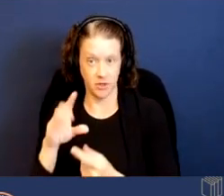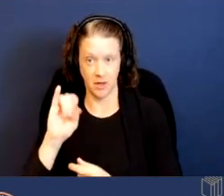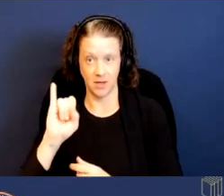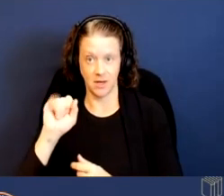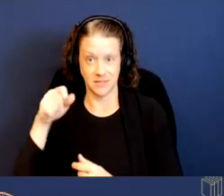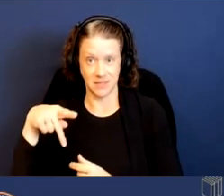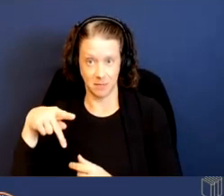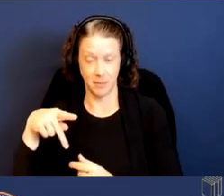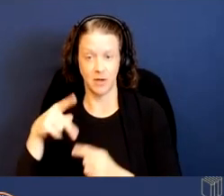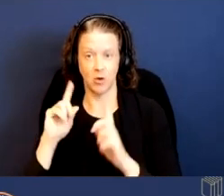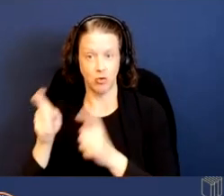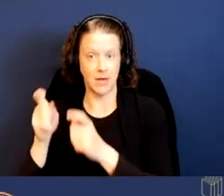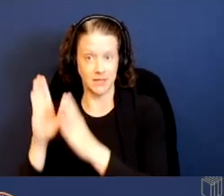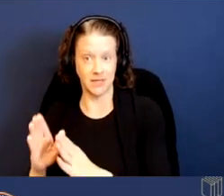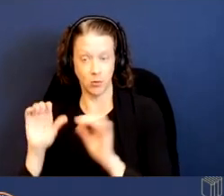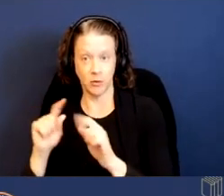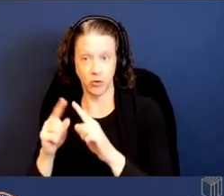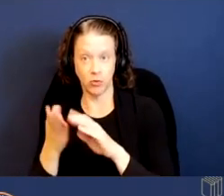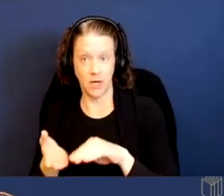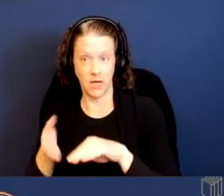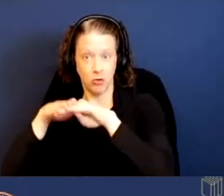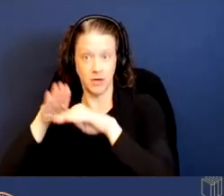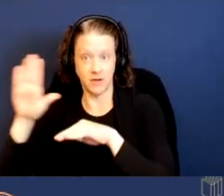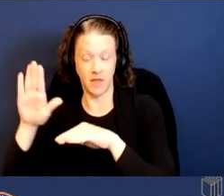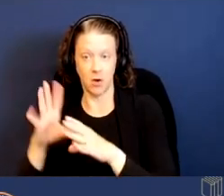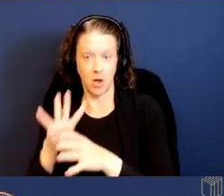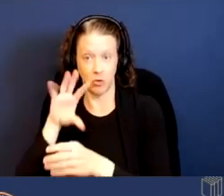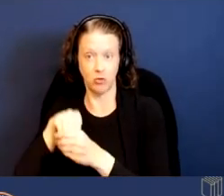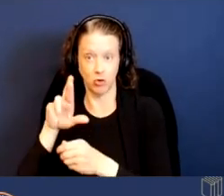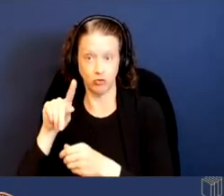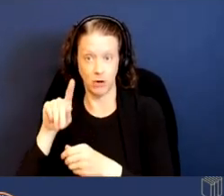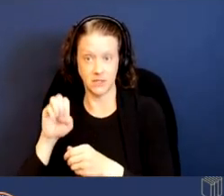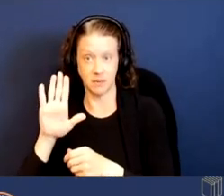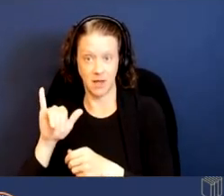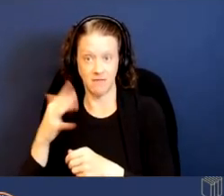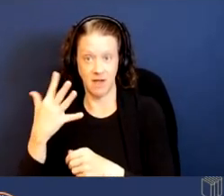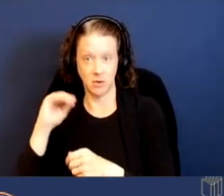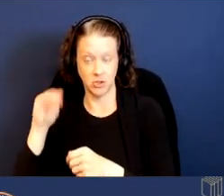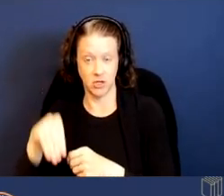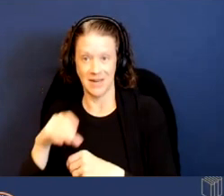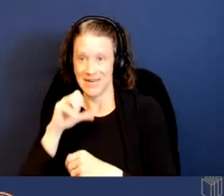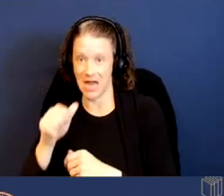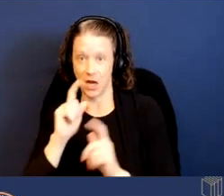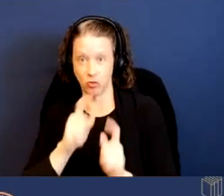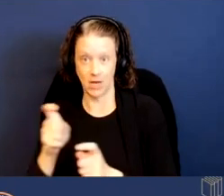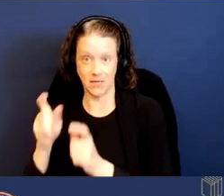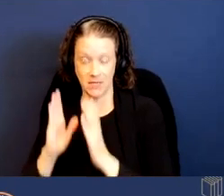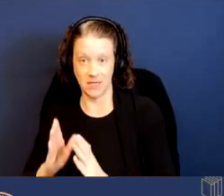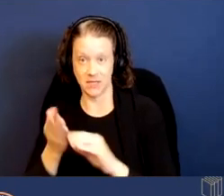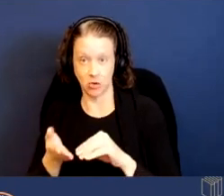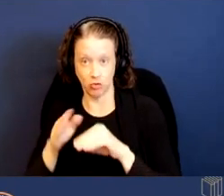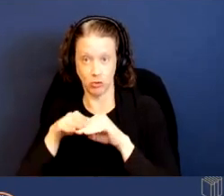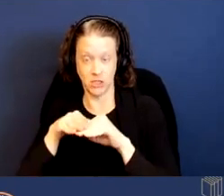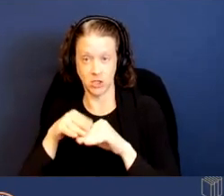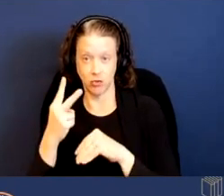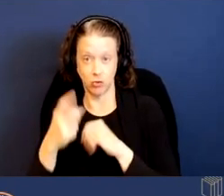were able to increase their inclusion rates 5%. And non-grantees over the 3 years increased 2%. So